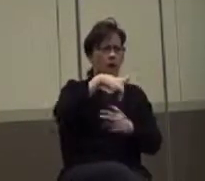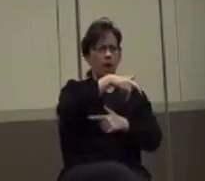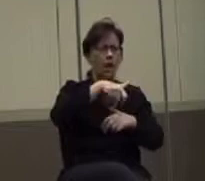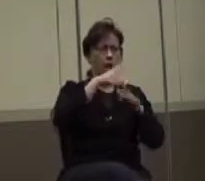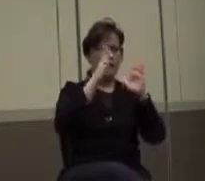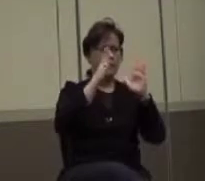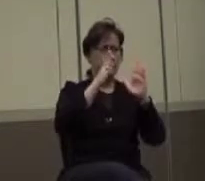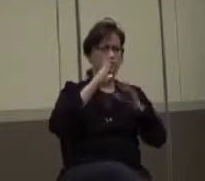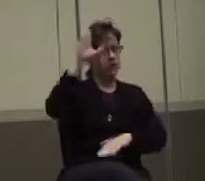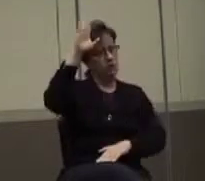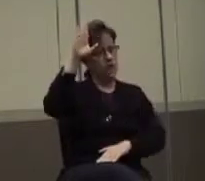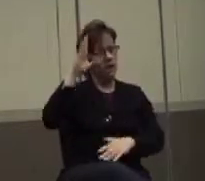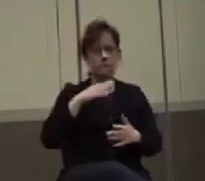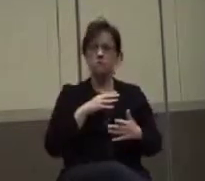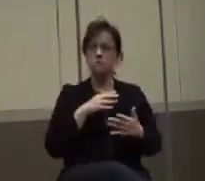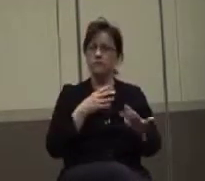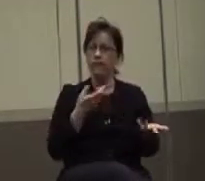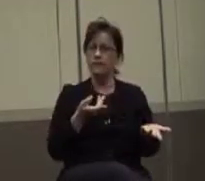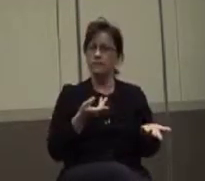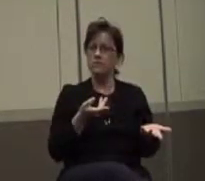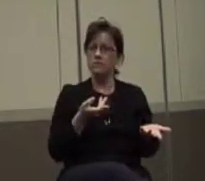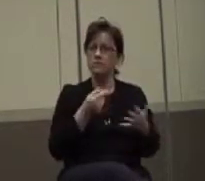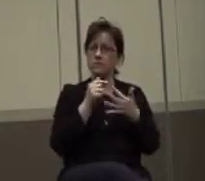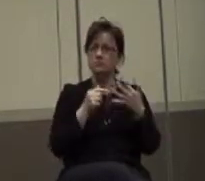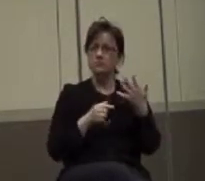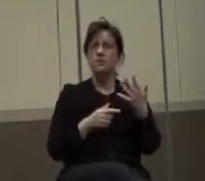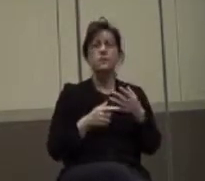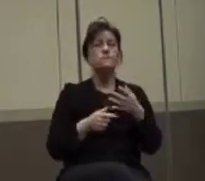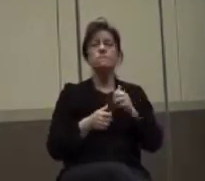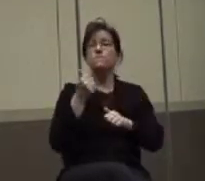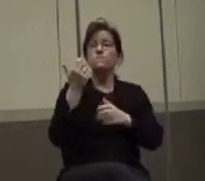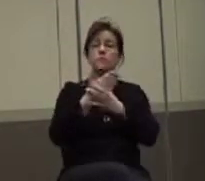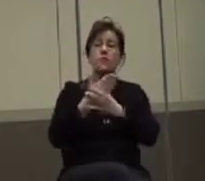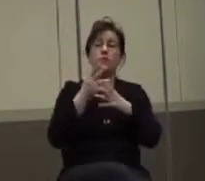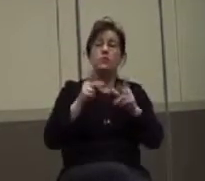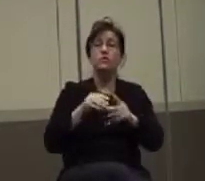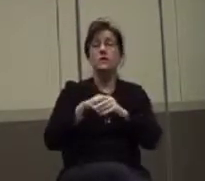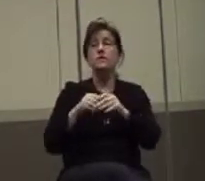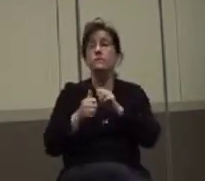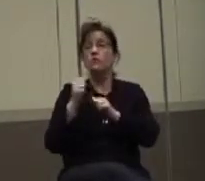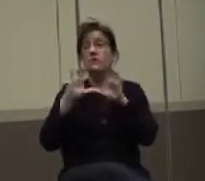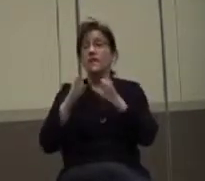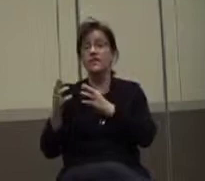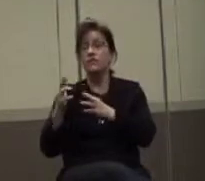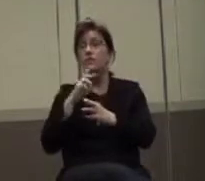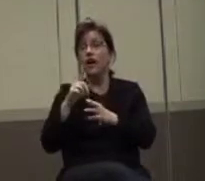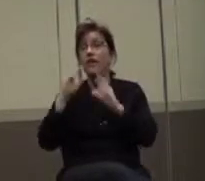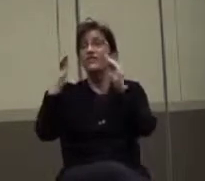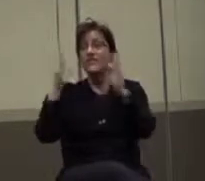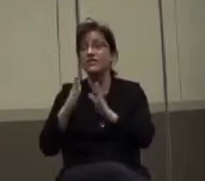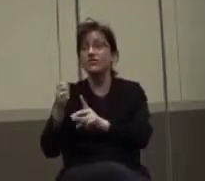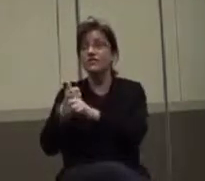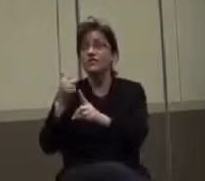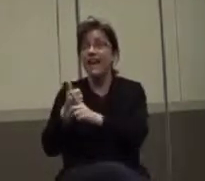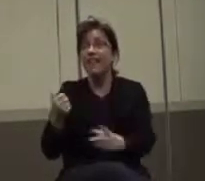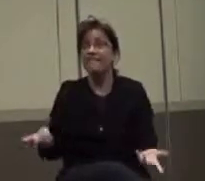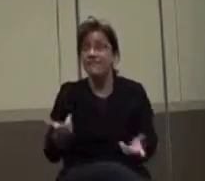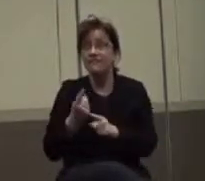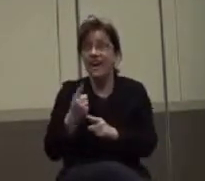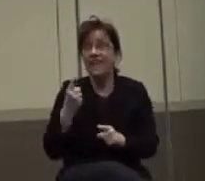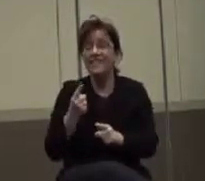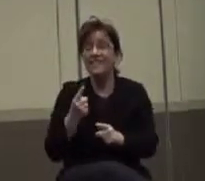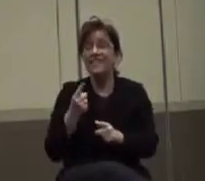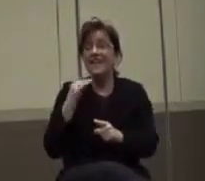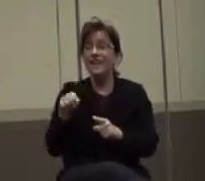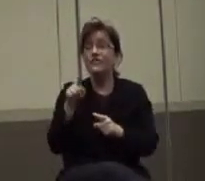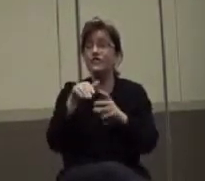hand, right? Do you know who the most disruptive person is in most classrooms? The teacher. If you're actually in there taking data